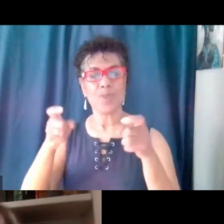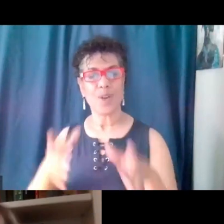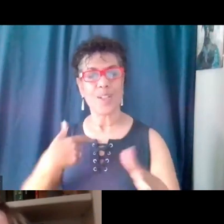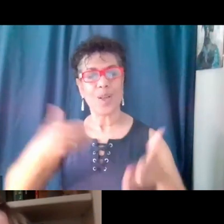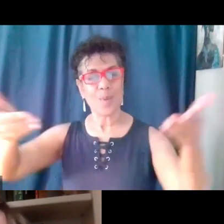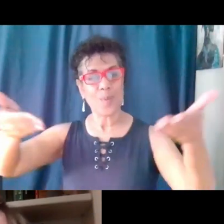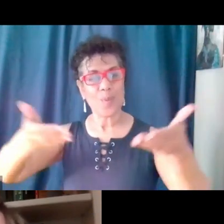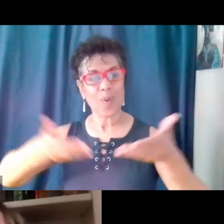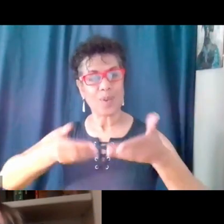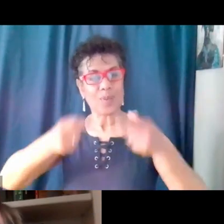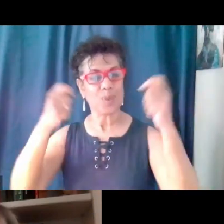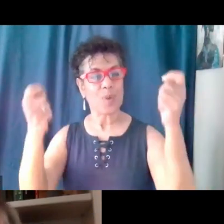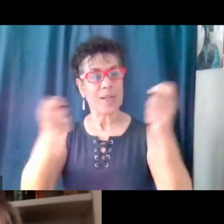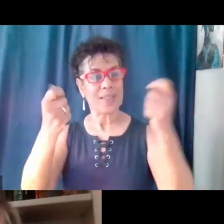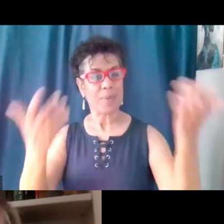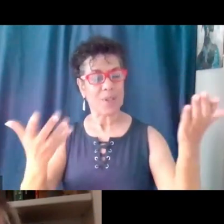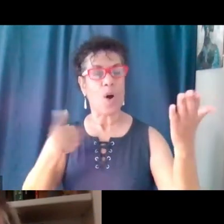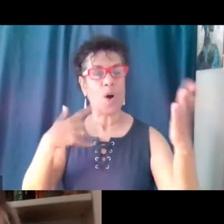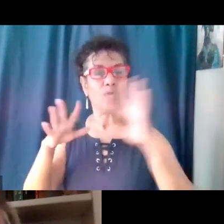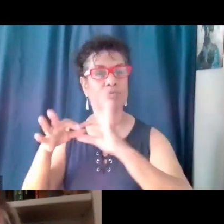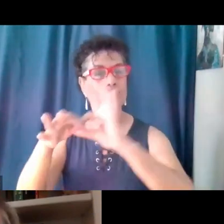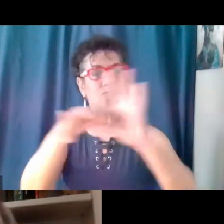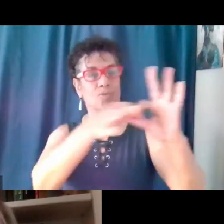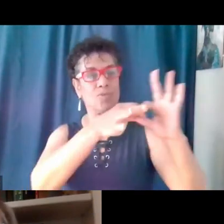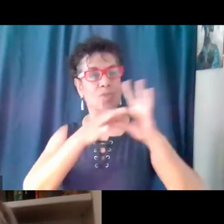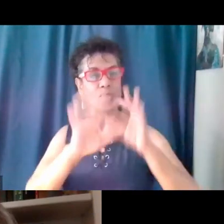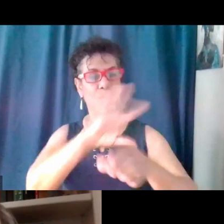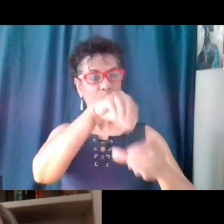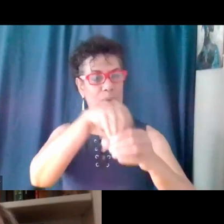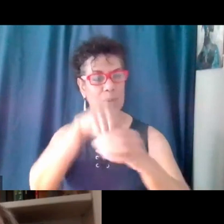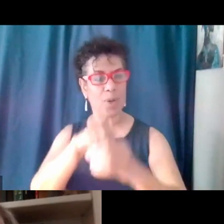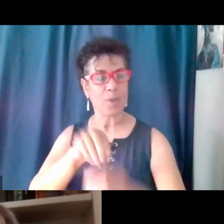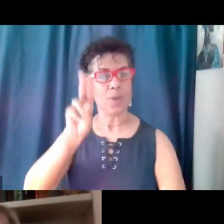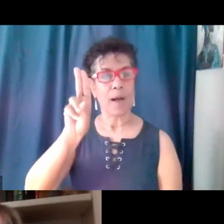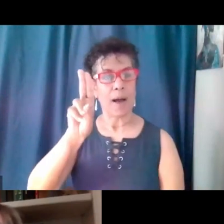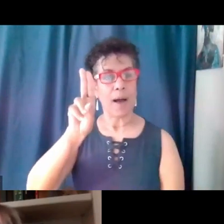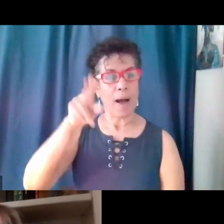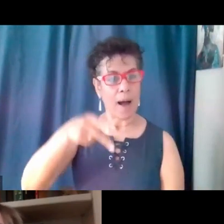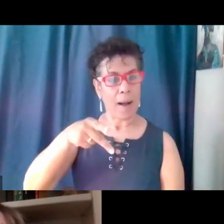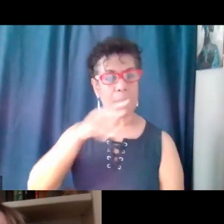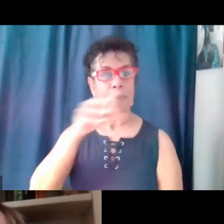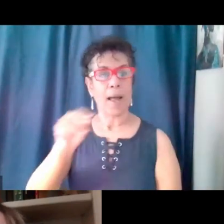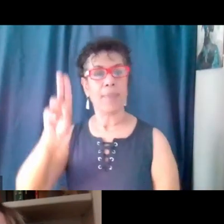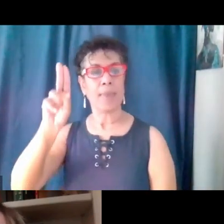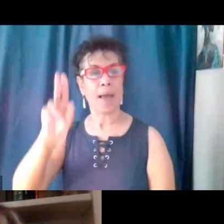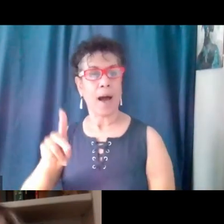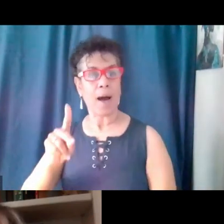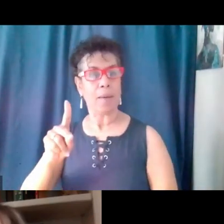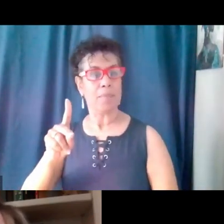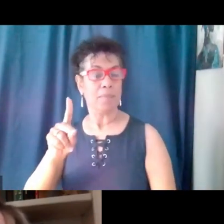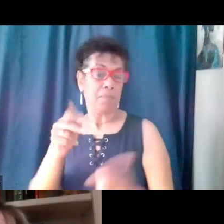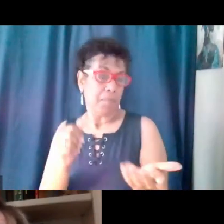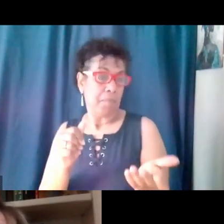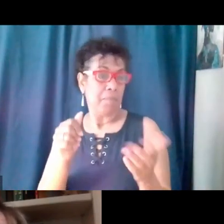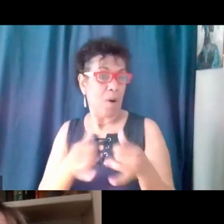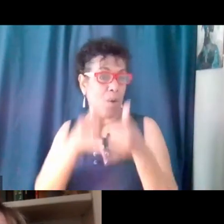welcome to our celebration of universal participation, UP and the UP Awards. I am a woman on the far